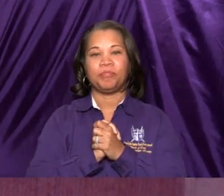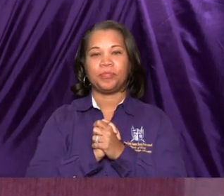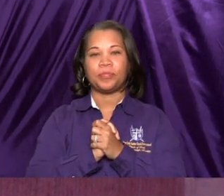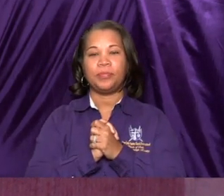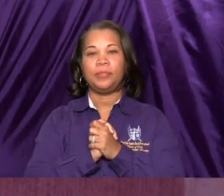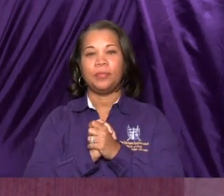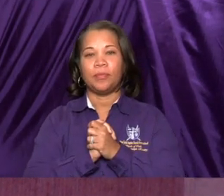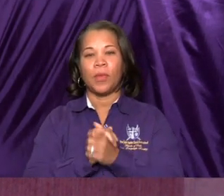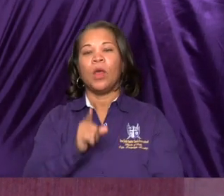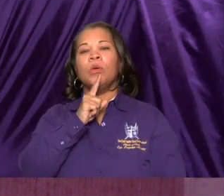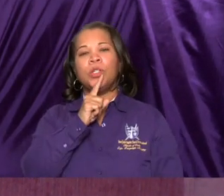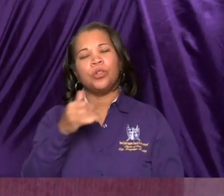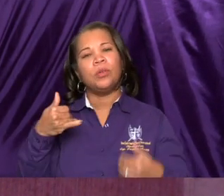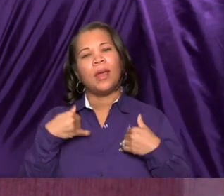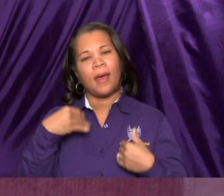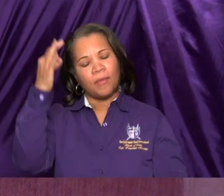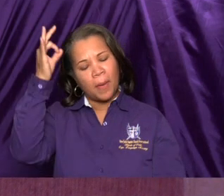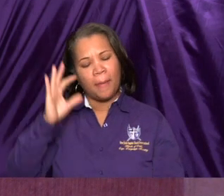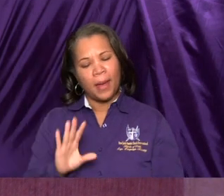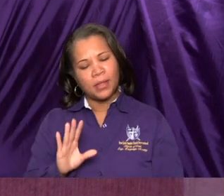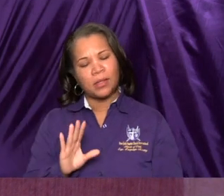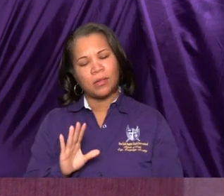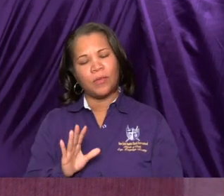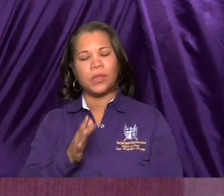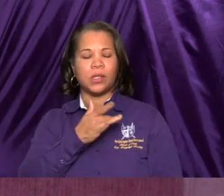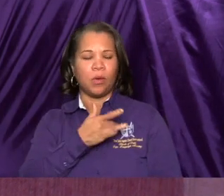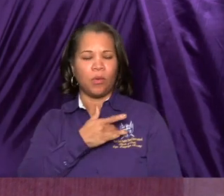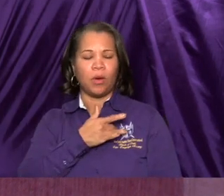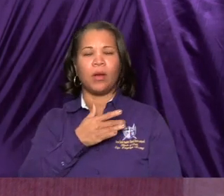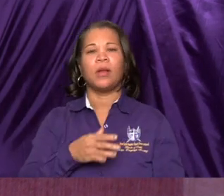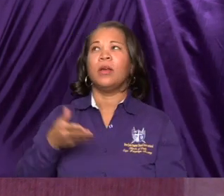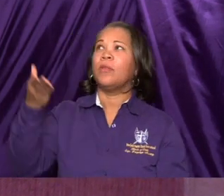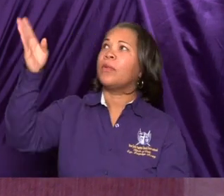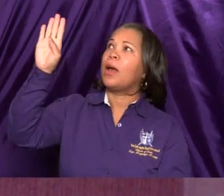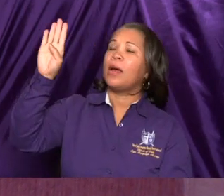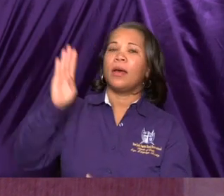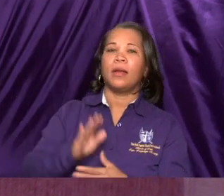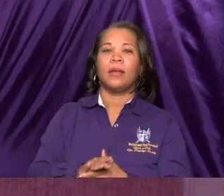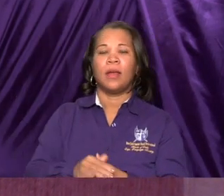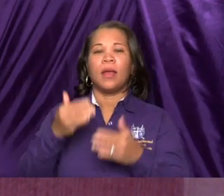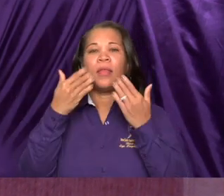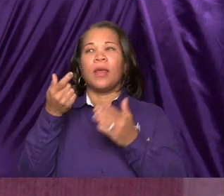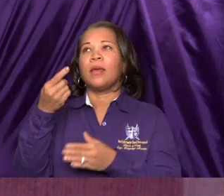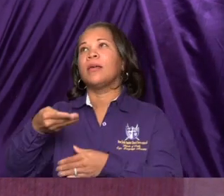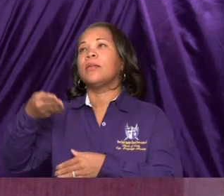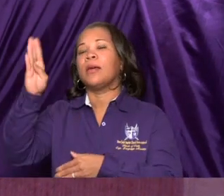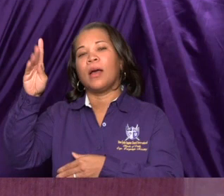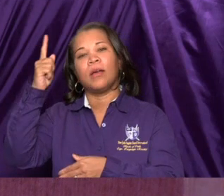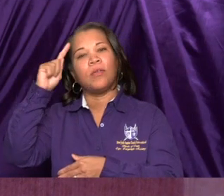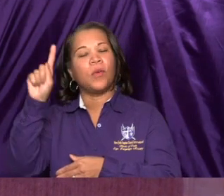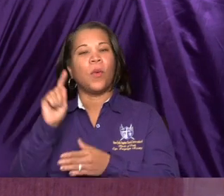We truly have a pastor after his own heart. I want to thank God for Reverend Gene and Ma and Pa Felder.